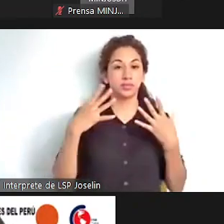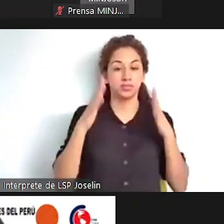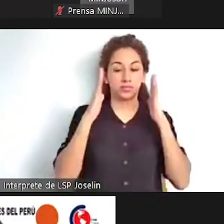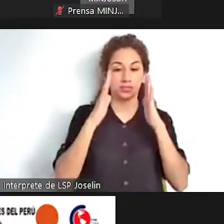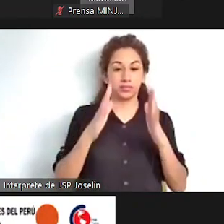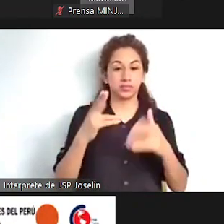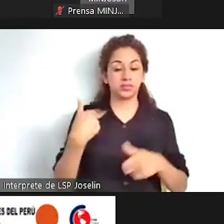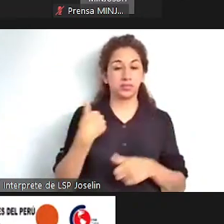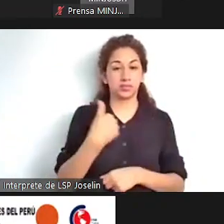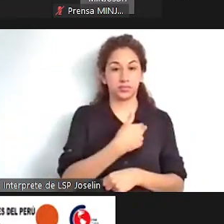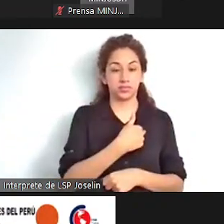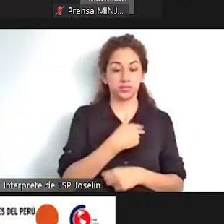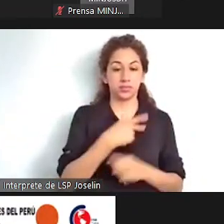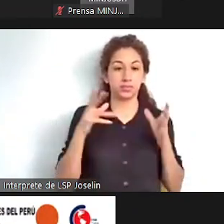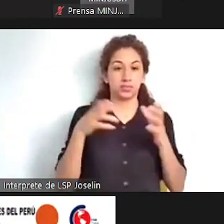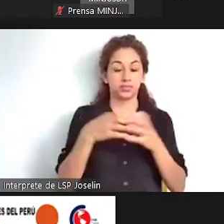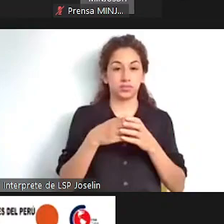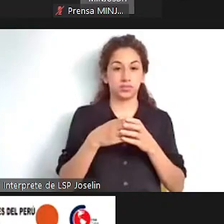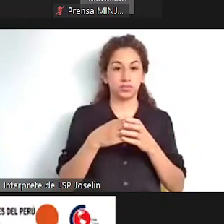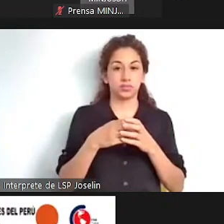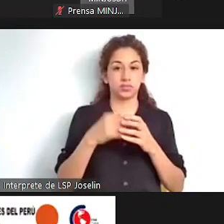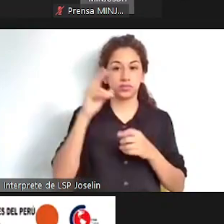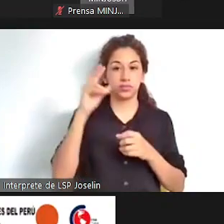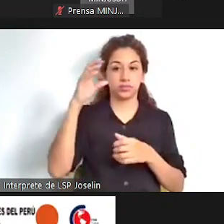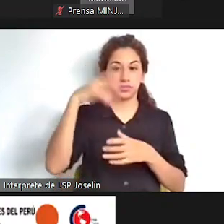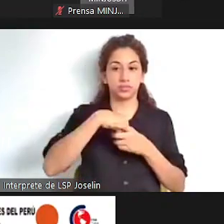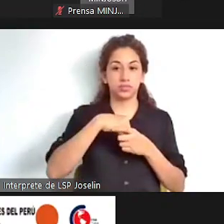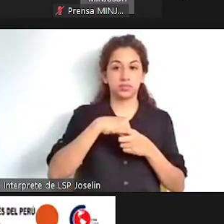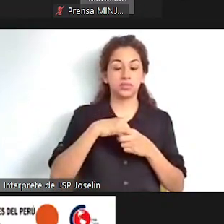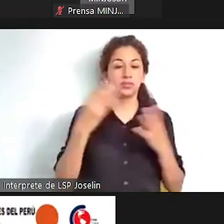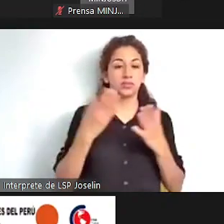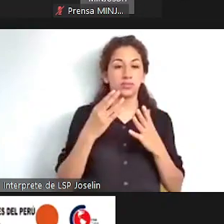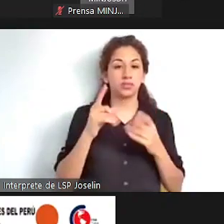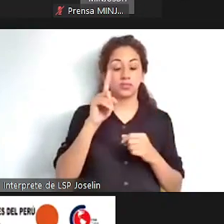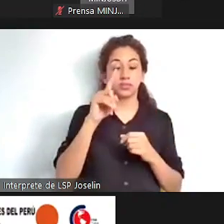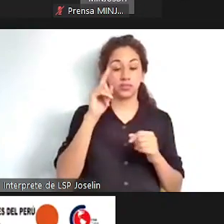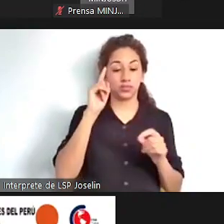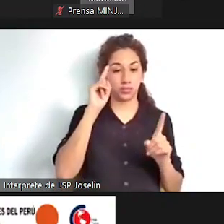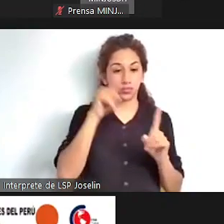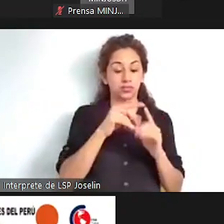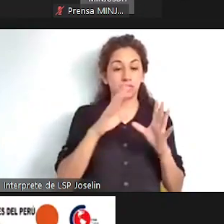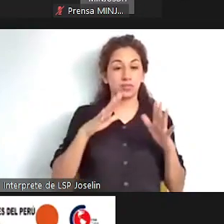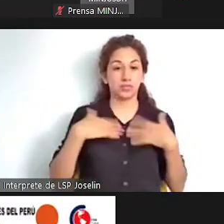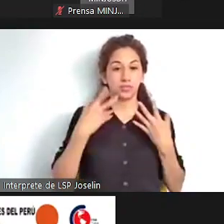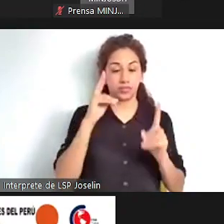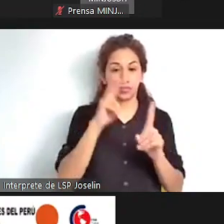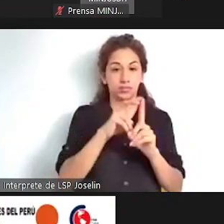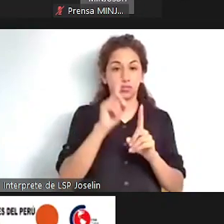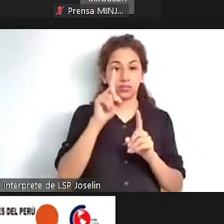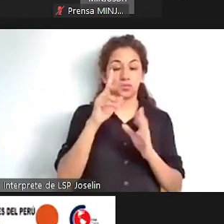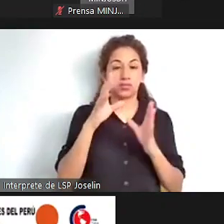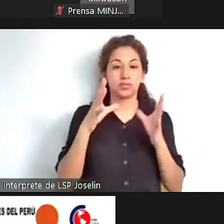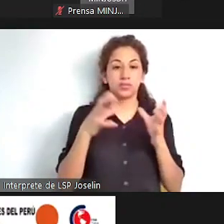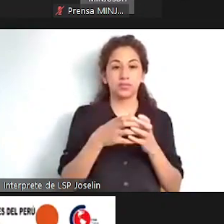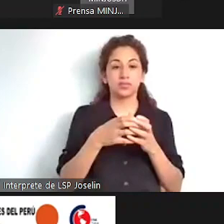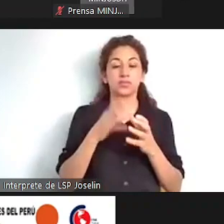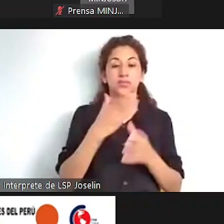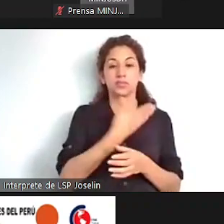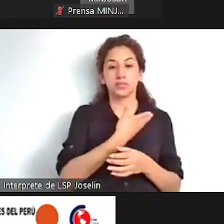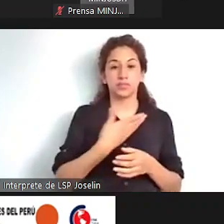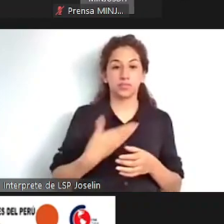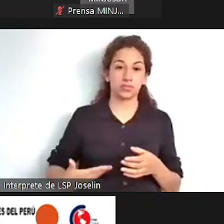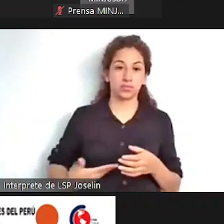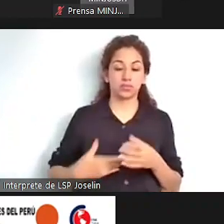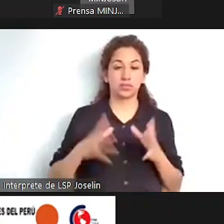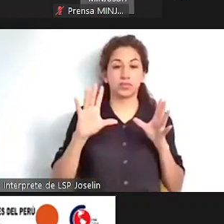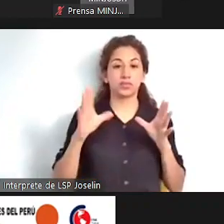it was something that we noticed a lot in civil society's organizations and we saw this as a sign of a not